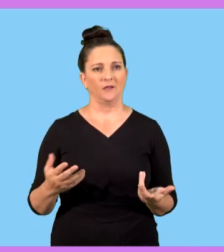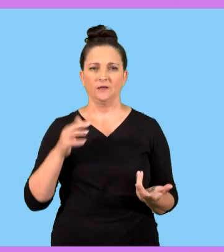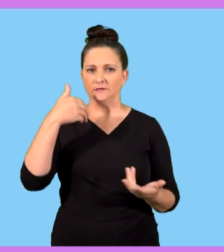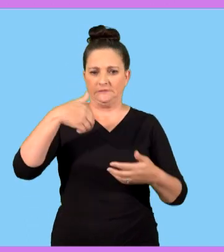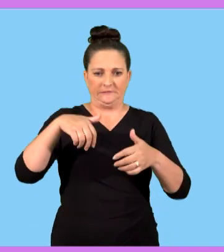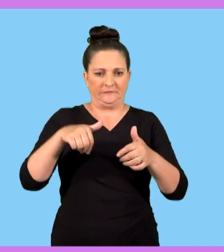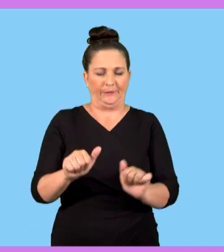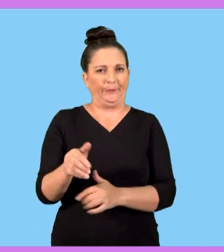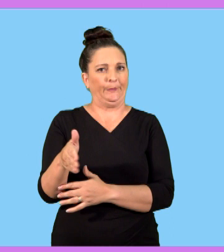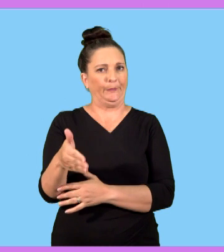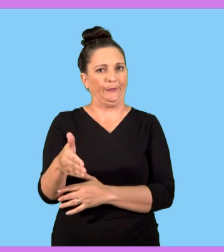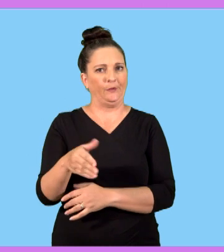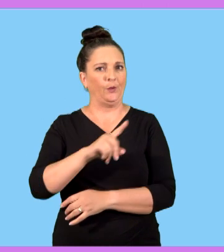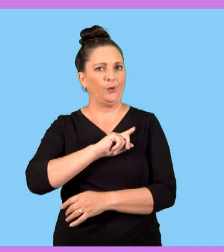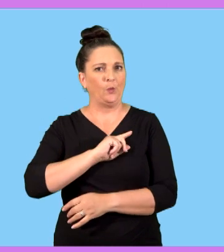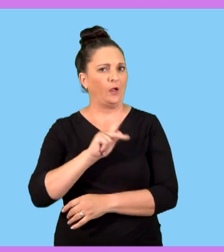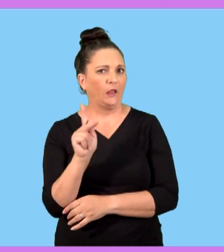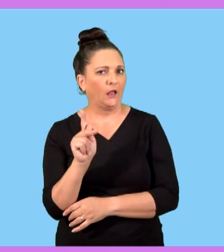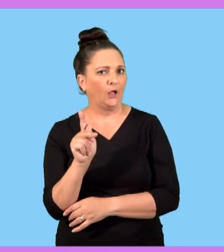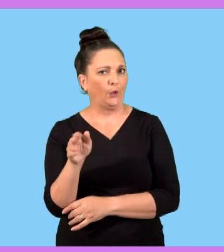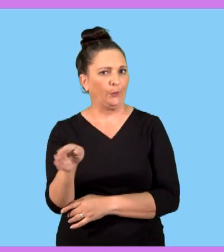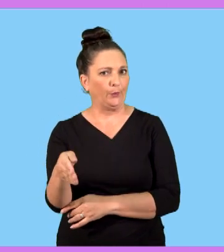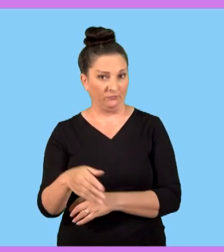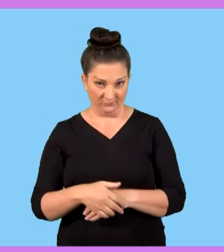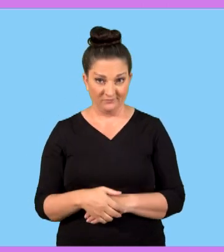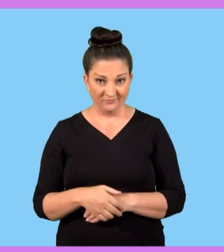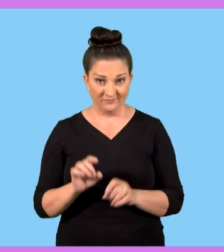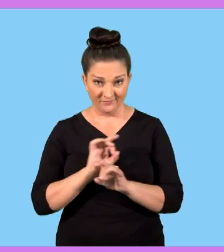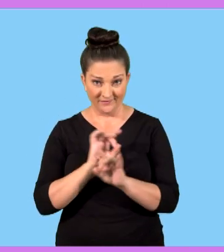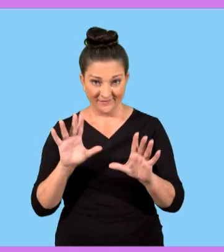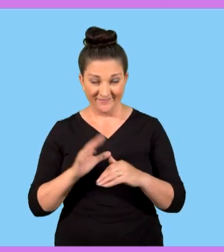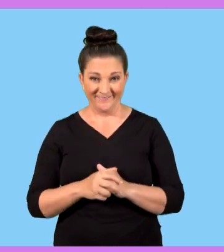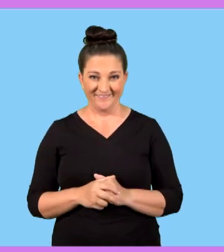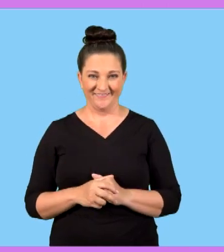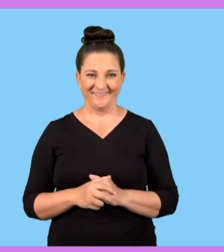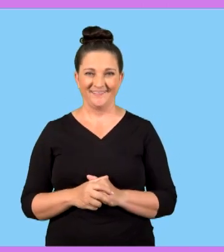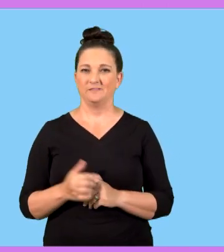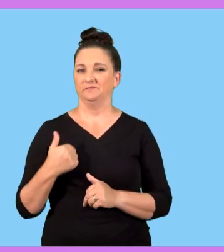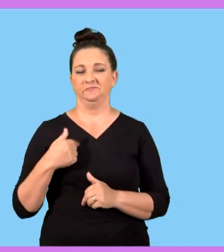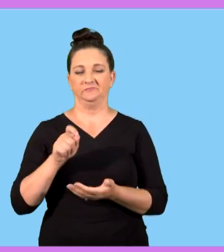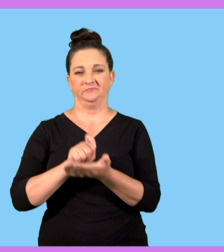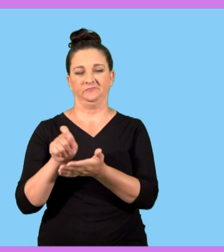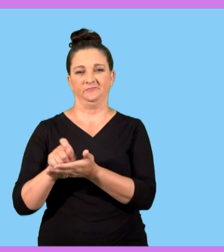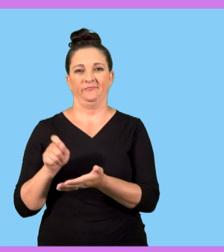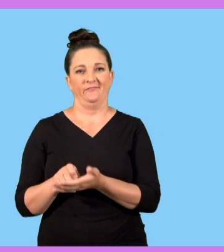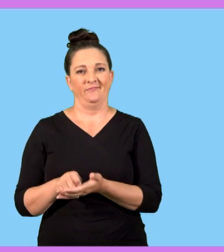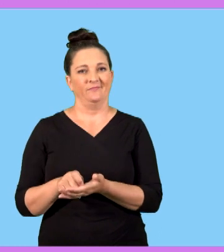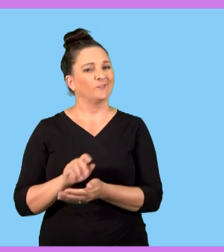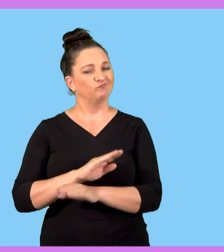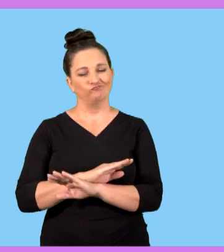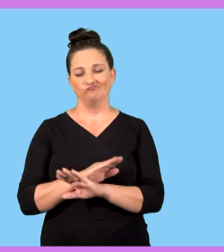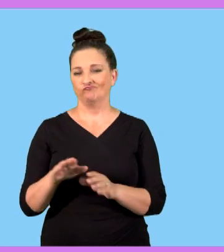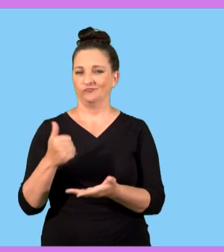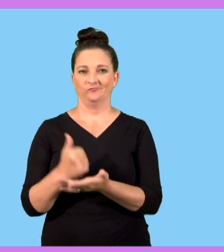Kevin because there is no row K. Are we clear on that? So let's quickly write that down. There will be